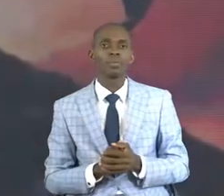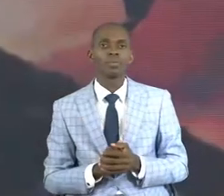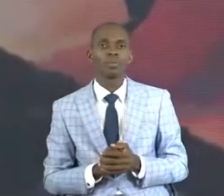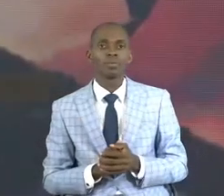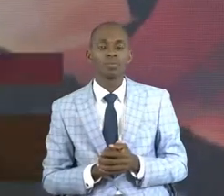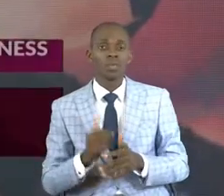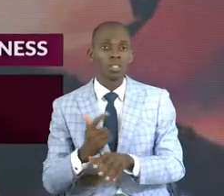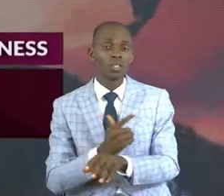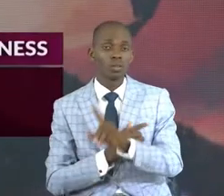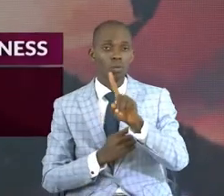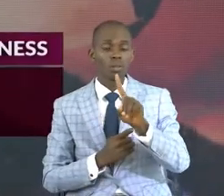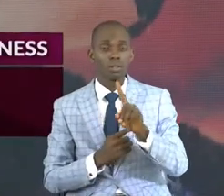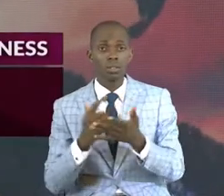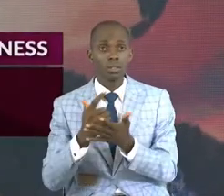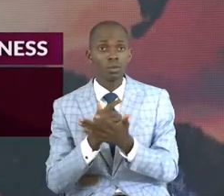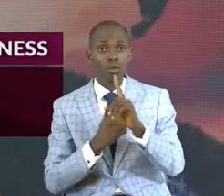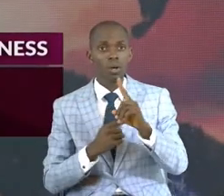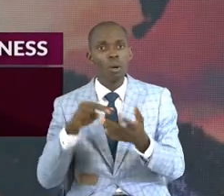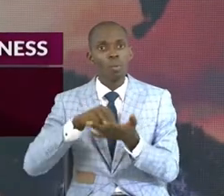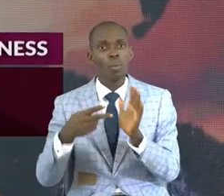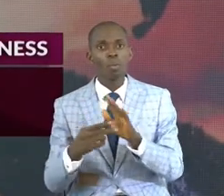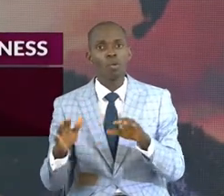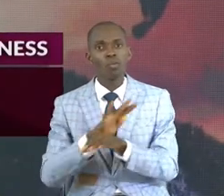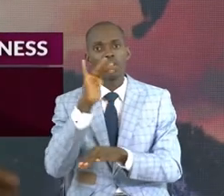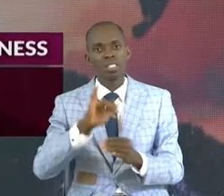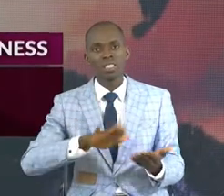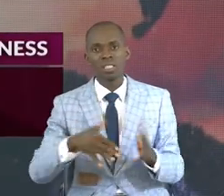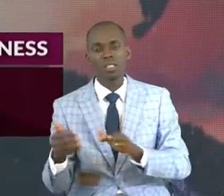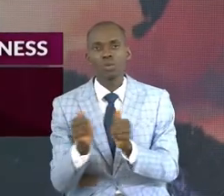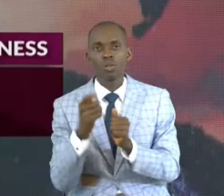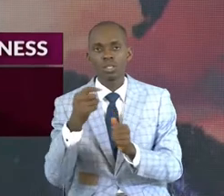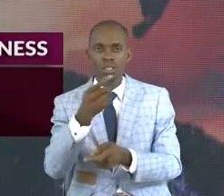purposefully dead with the substitute. Look at